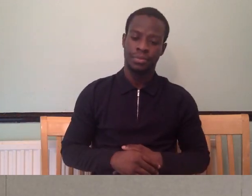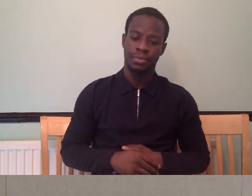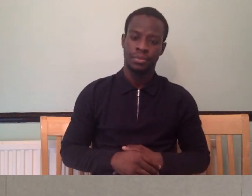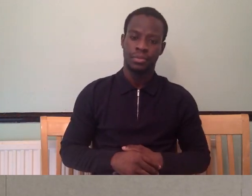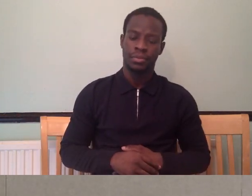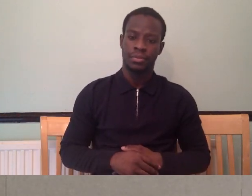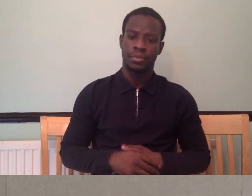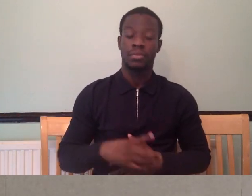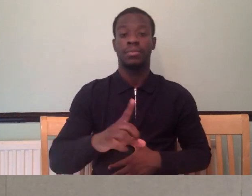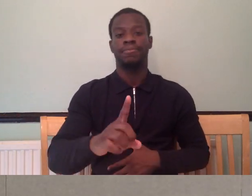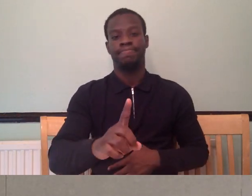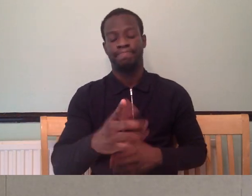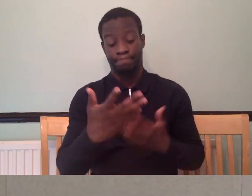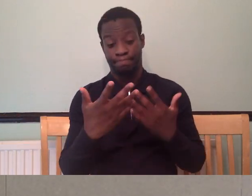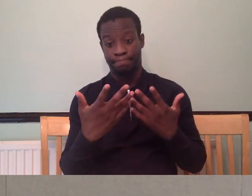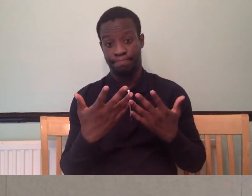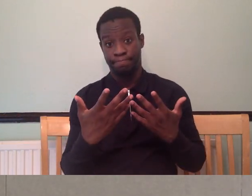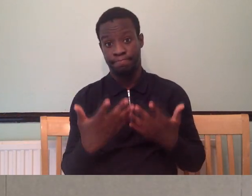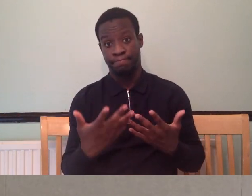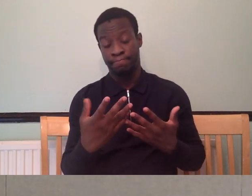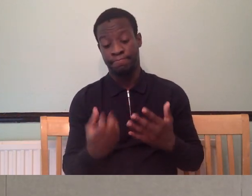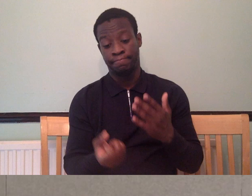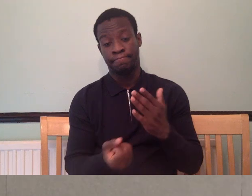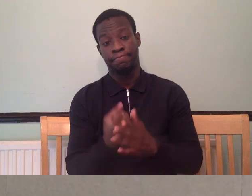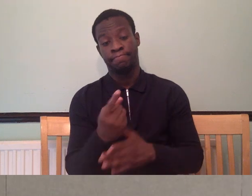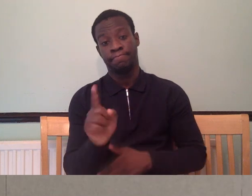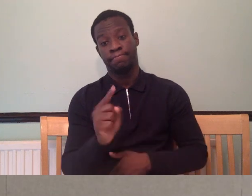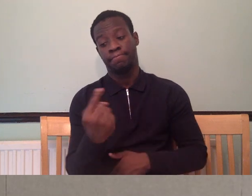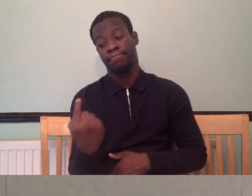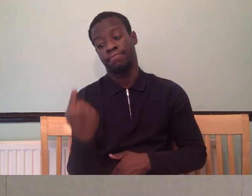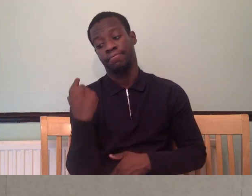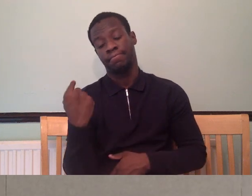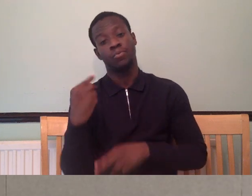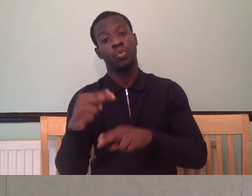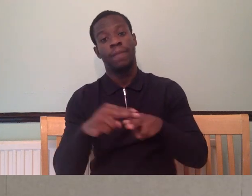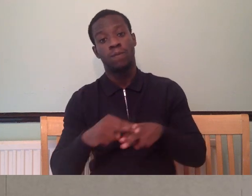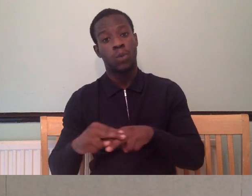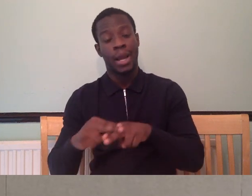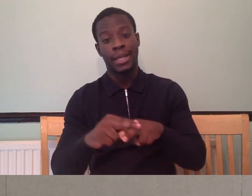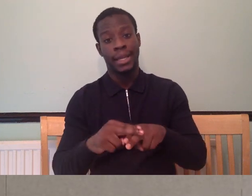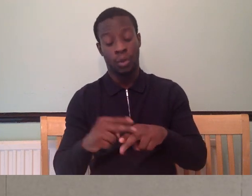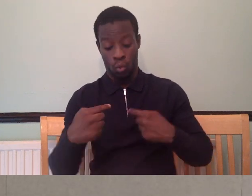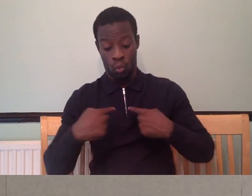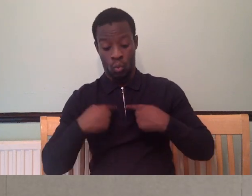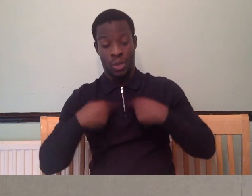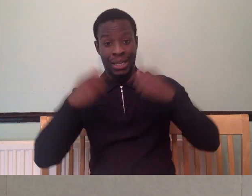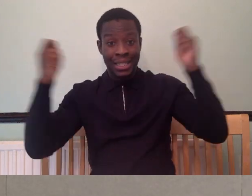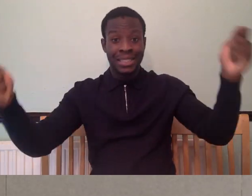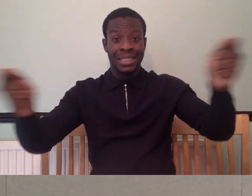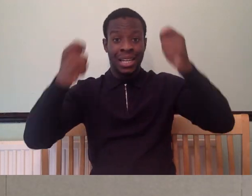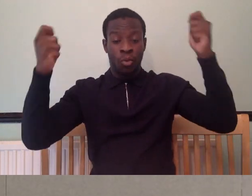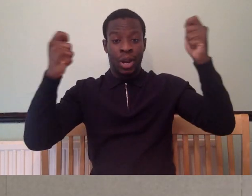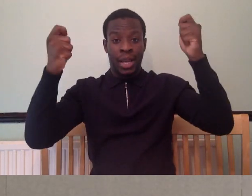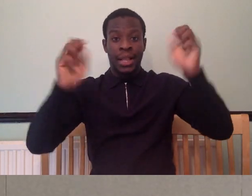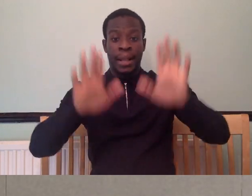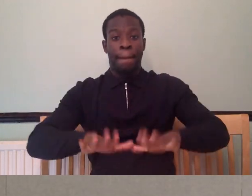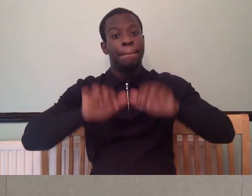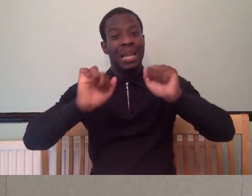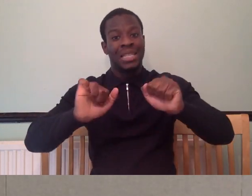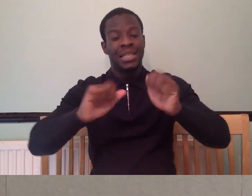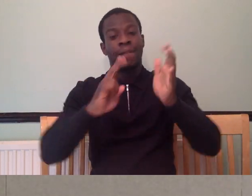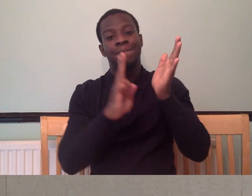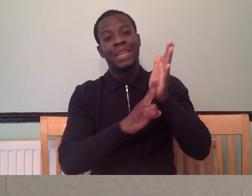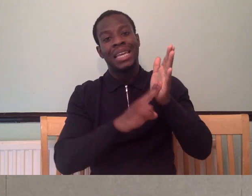Far more seriously, on Friday, we celebrated the blessing of VE